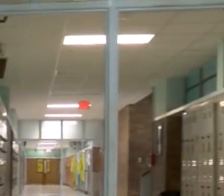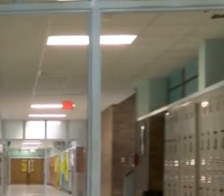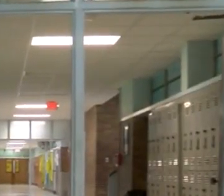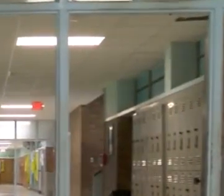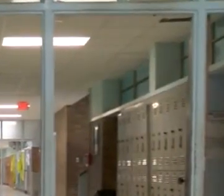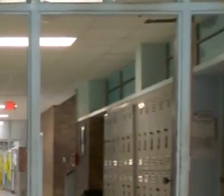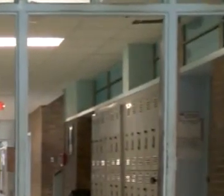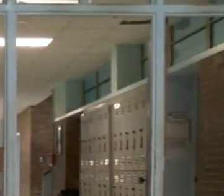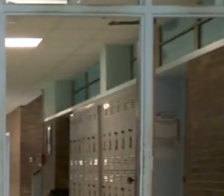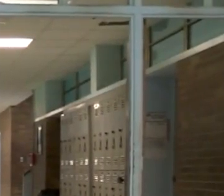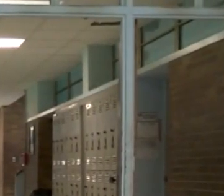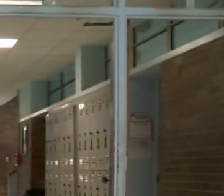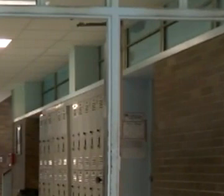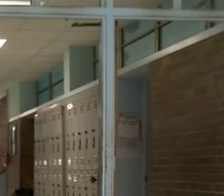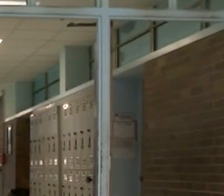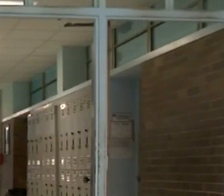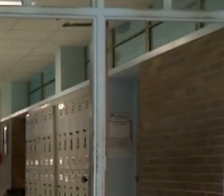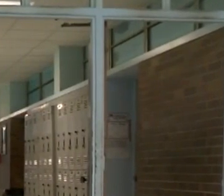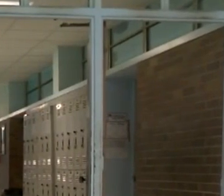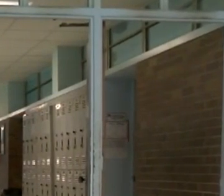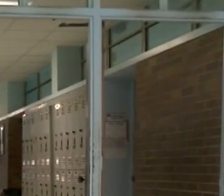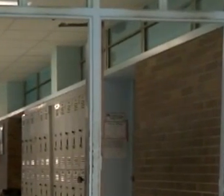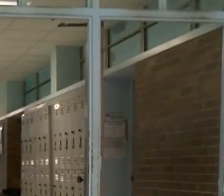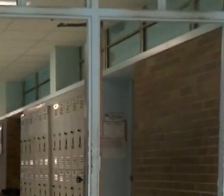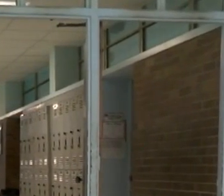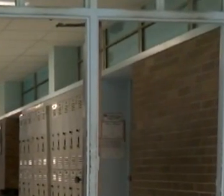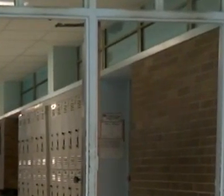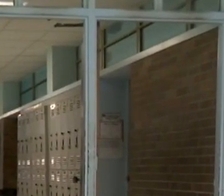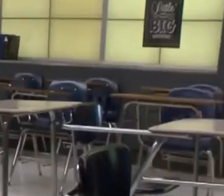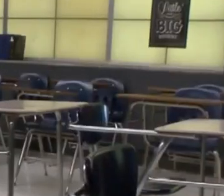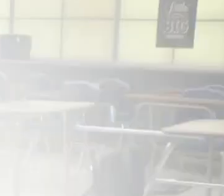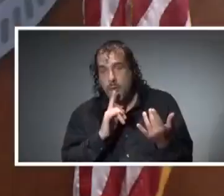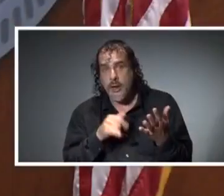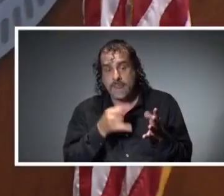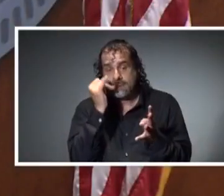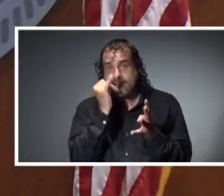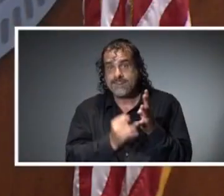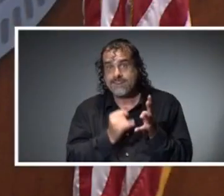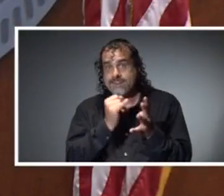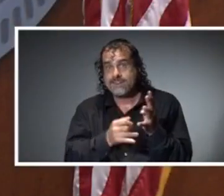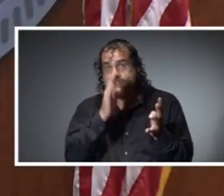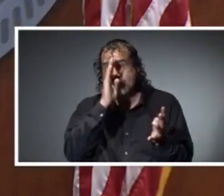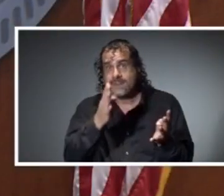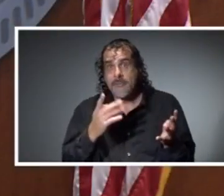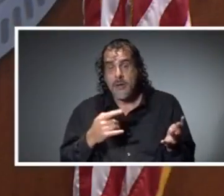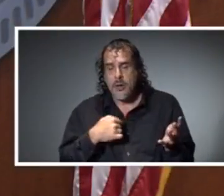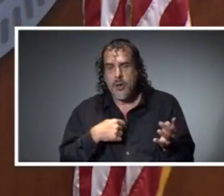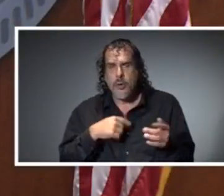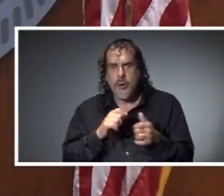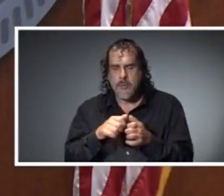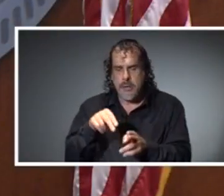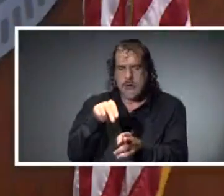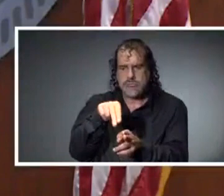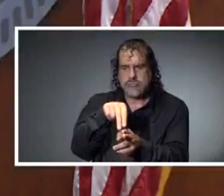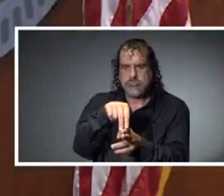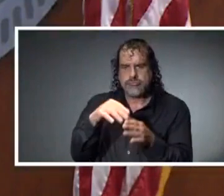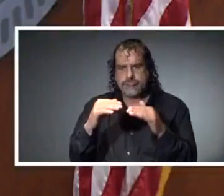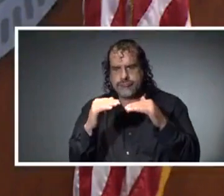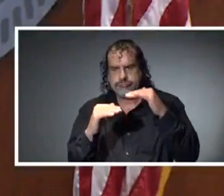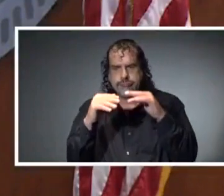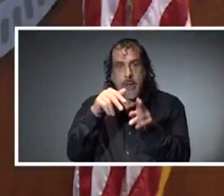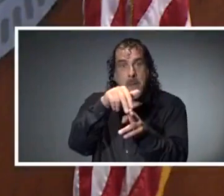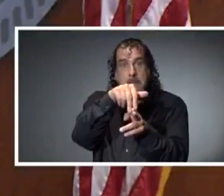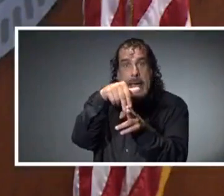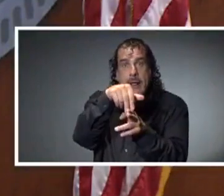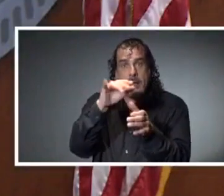adults and children unless it's a medical issue. We have to balance the very real risk of